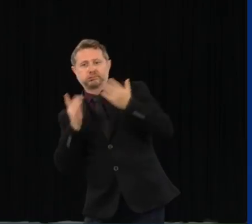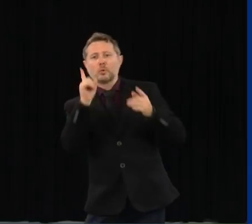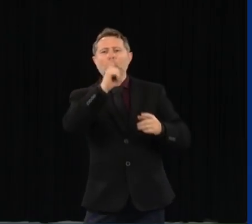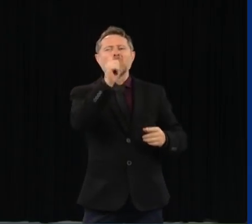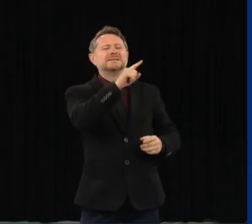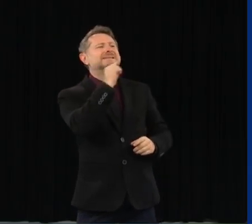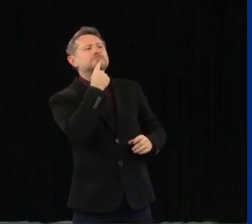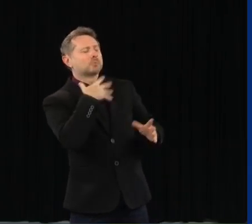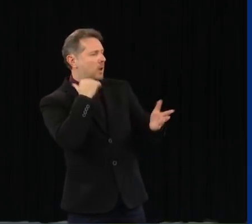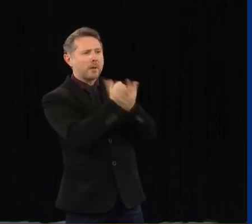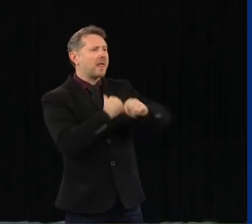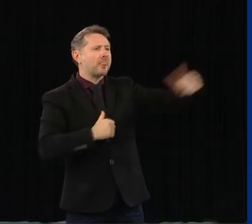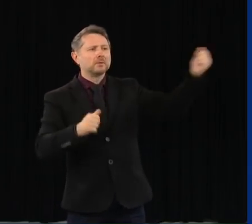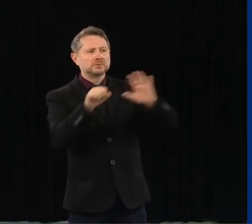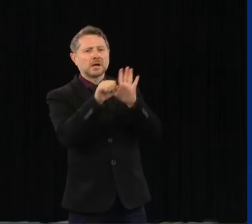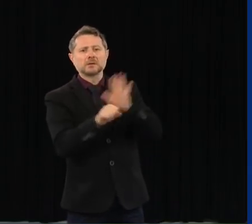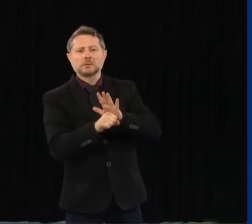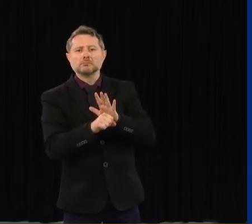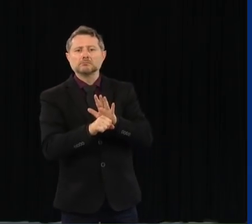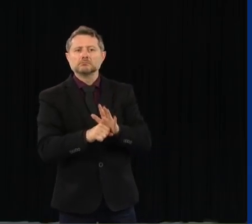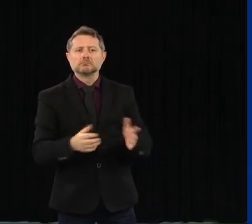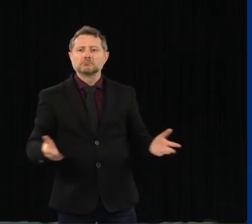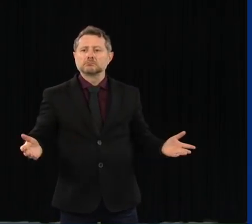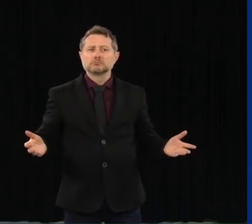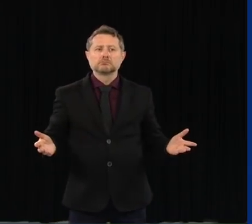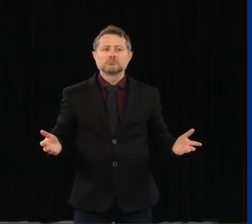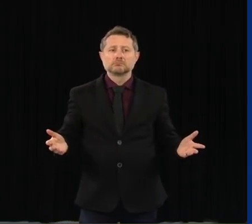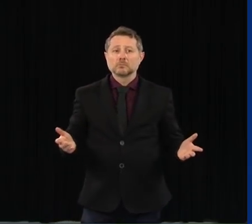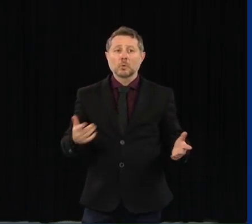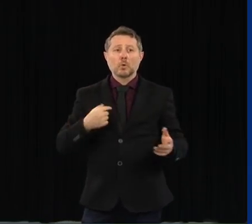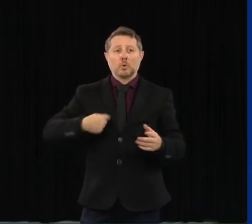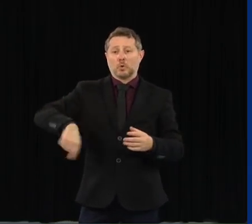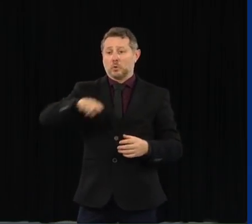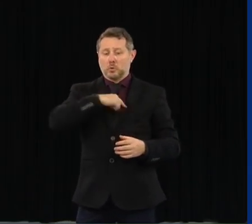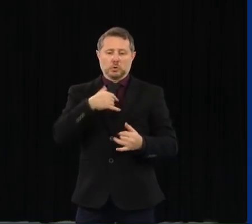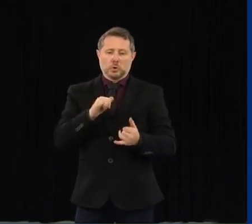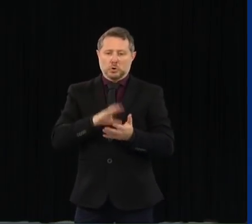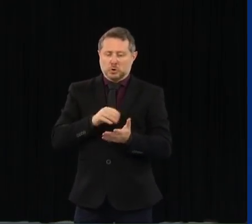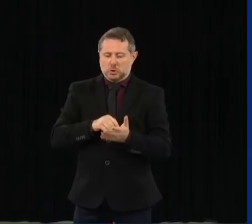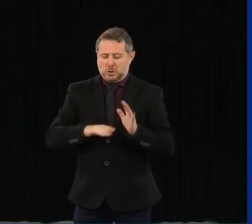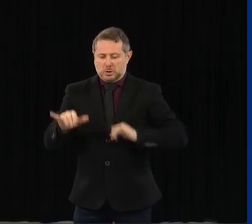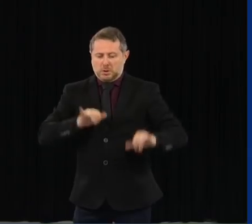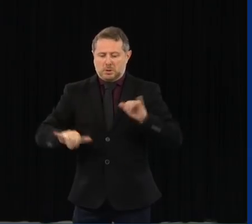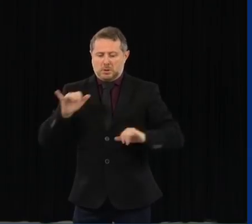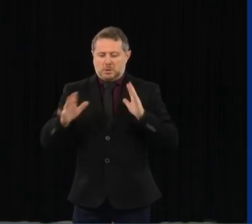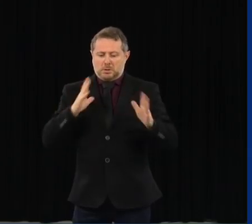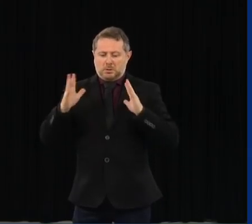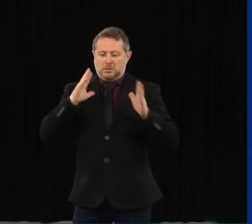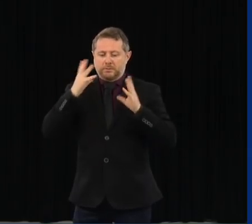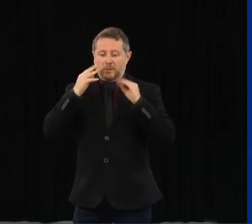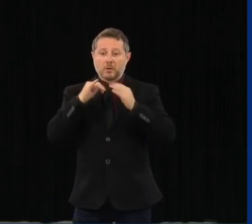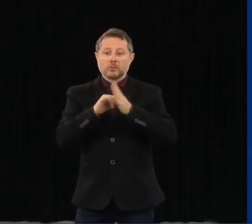help. We're learning things that, fortunately, no other community had to learn